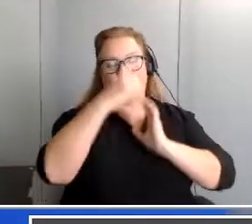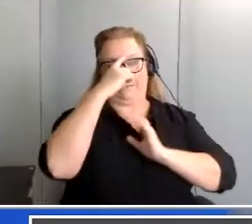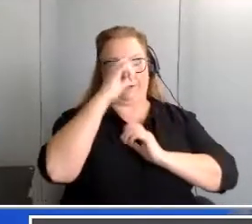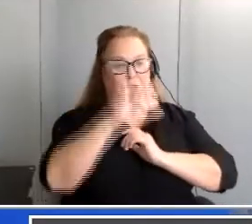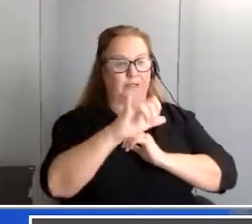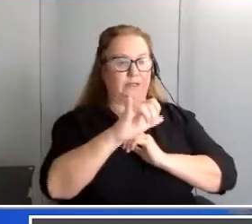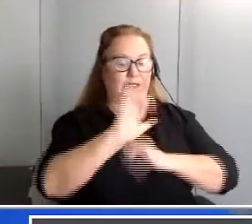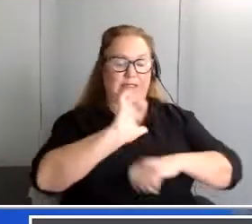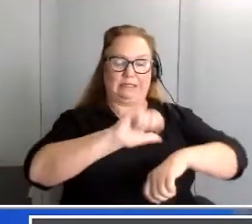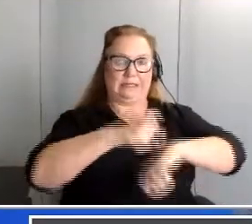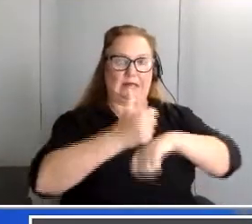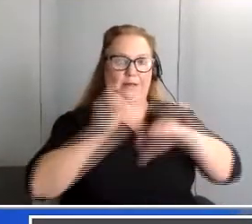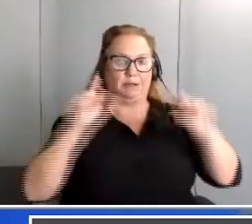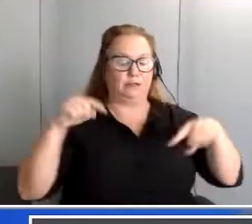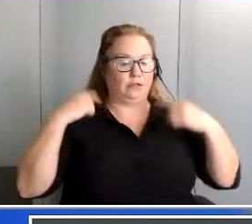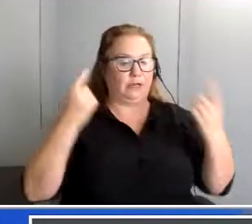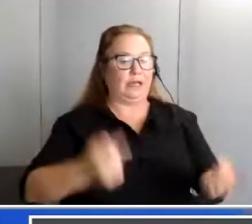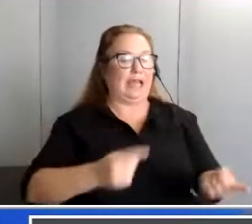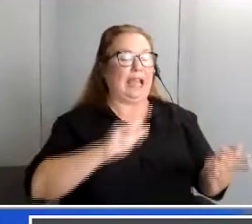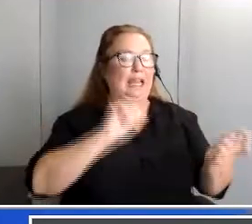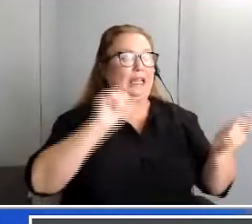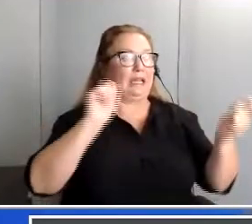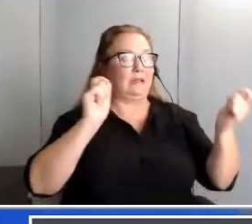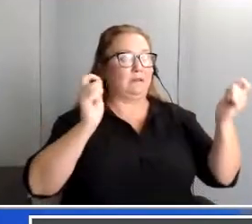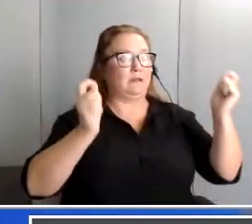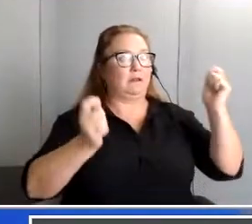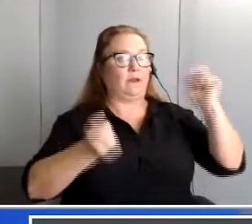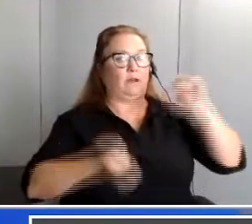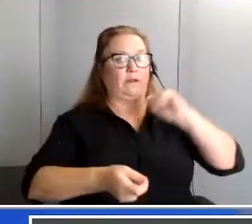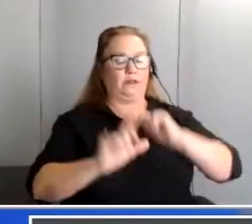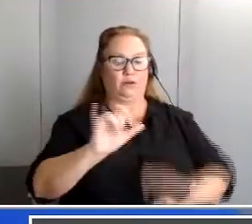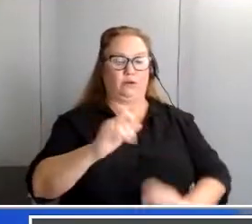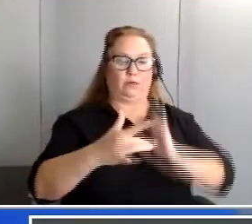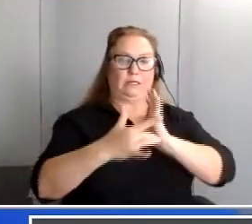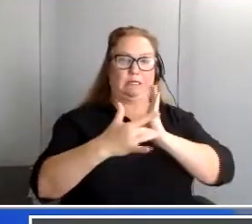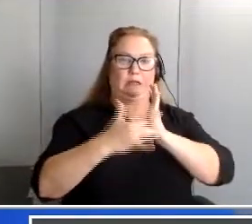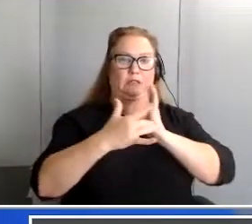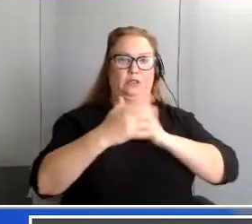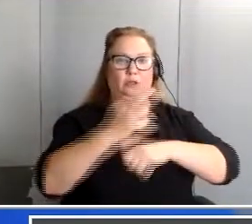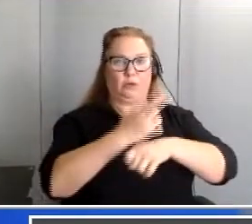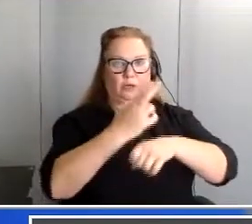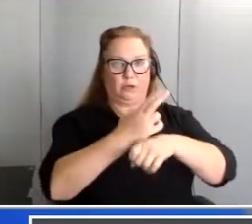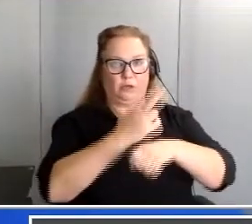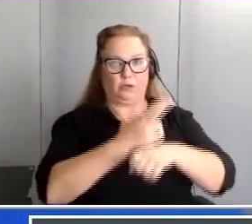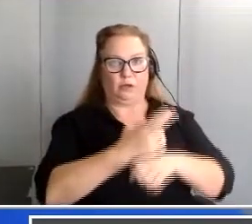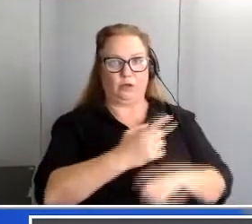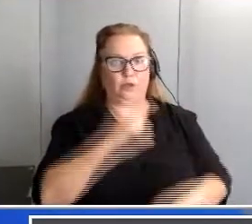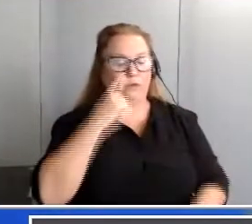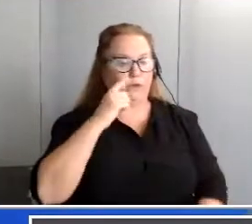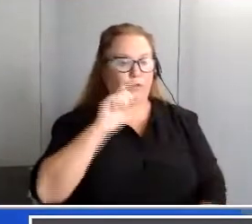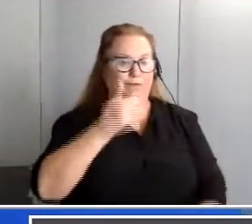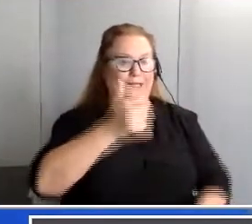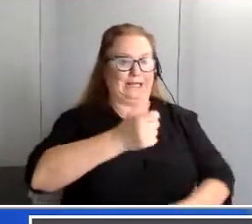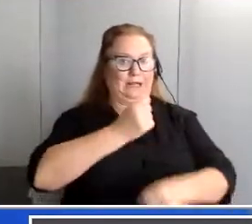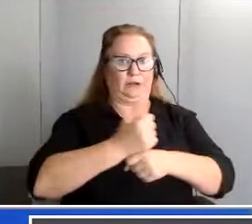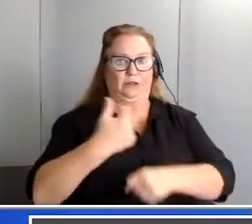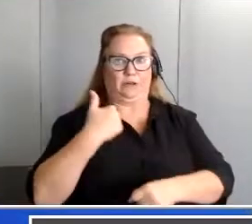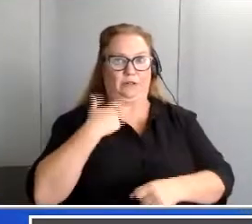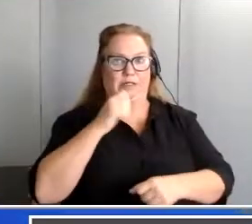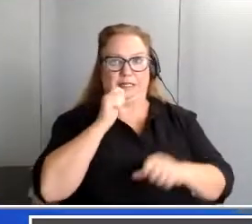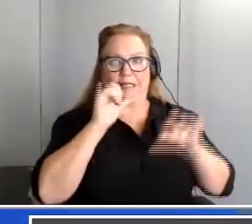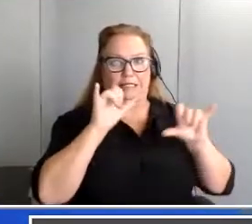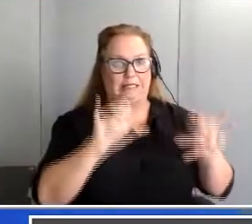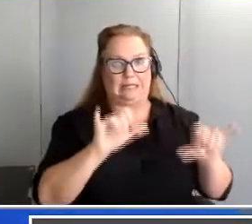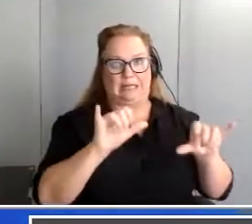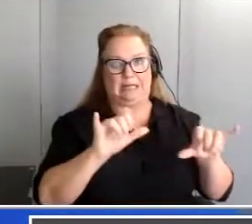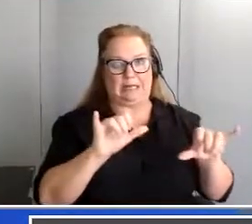established, and it keeps evolving too. The technology we used from 10 years ago is actually not the same at all as what we